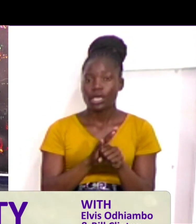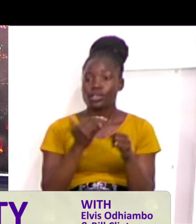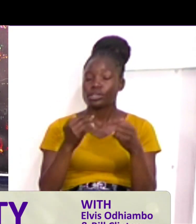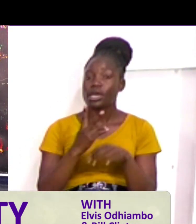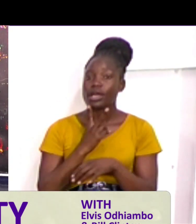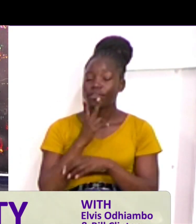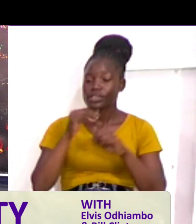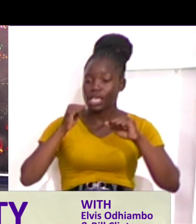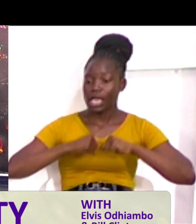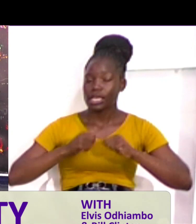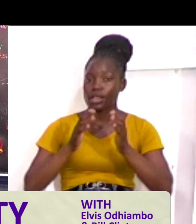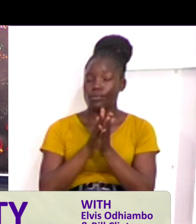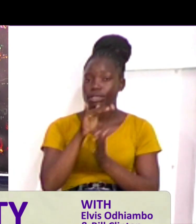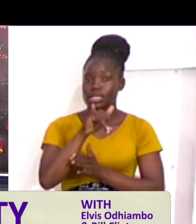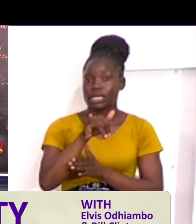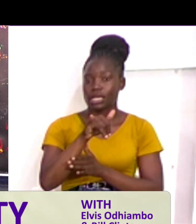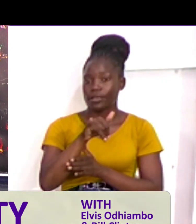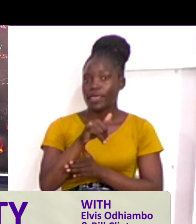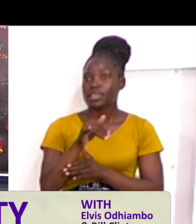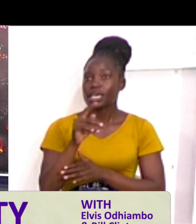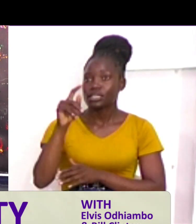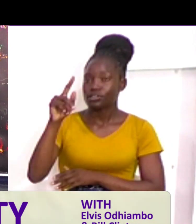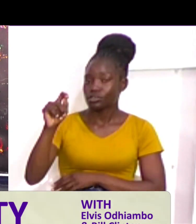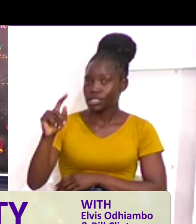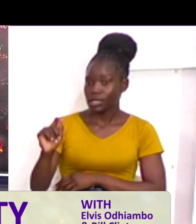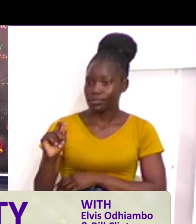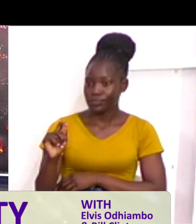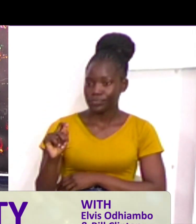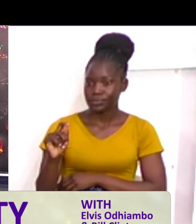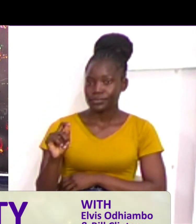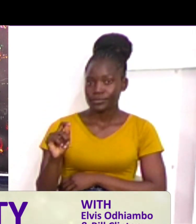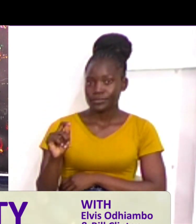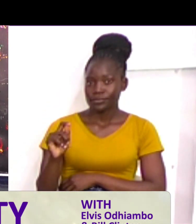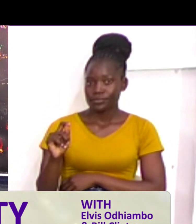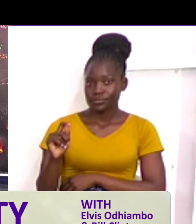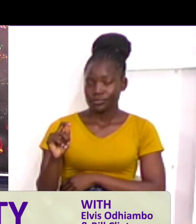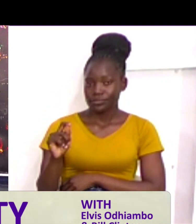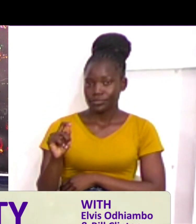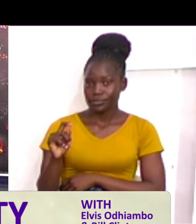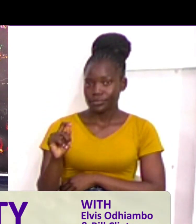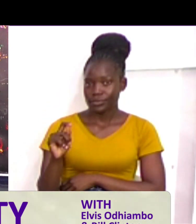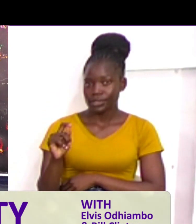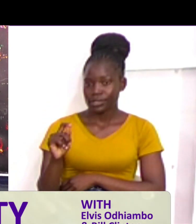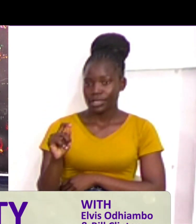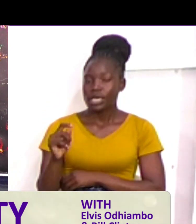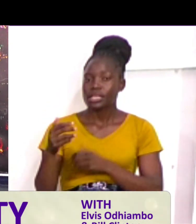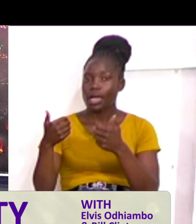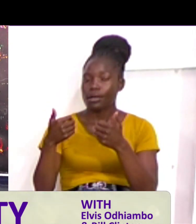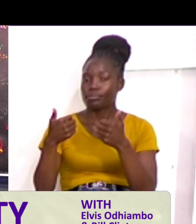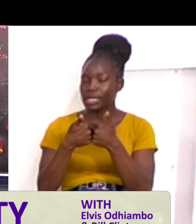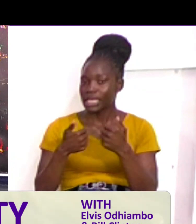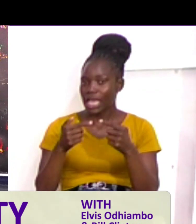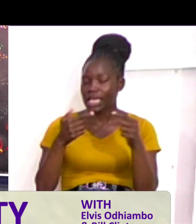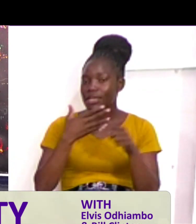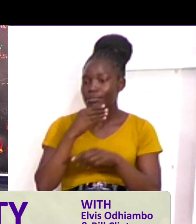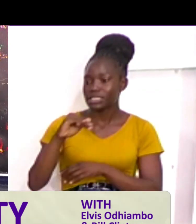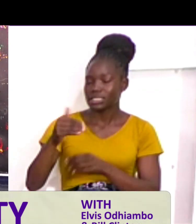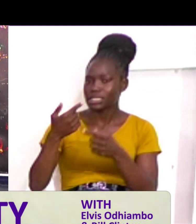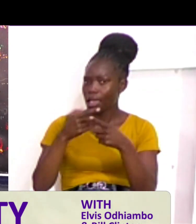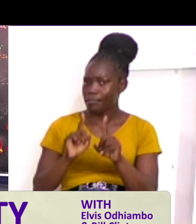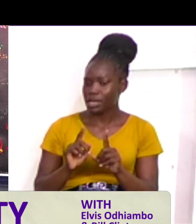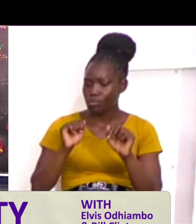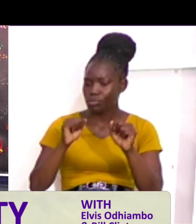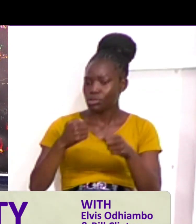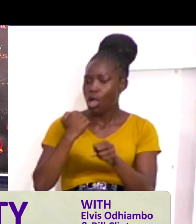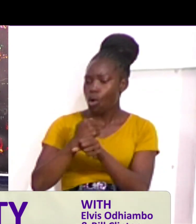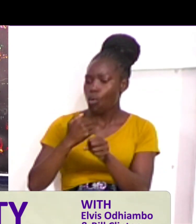Elvis. Can you agree with that? The fact that, you know, Tottenham, they understand they're playing against the current champions, but then again, could they have